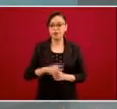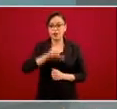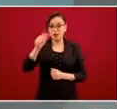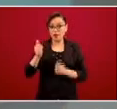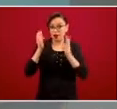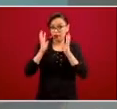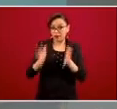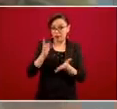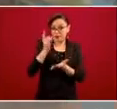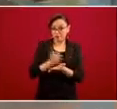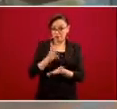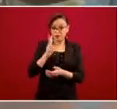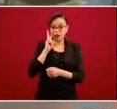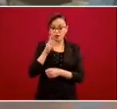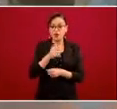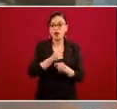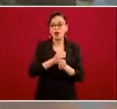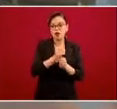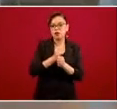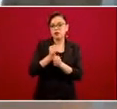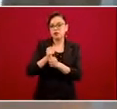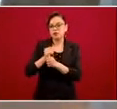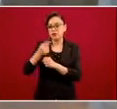The researchers